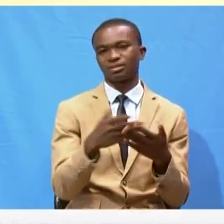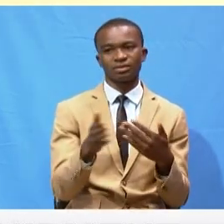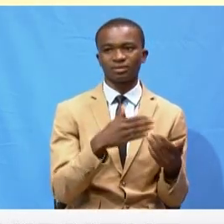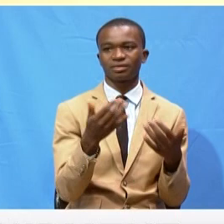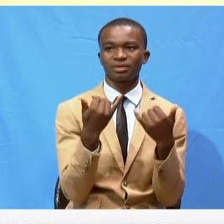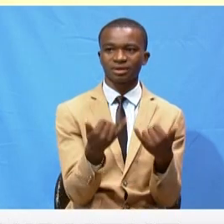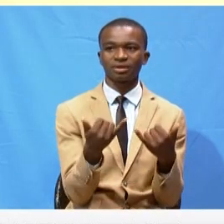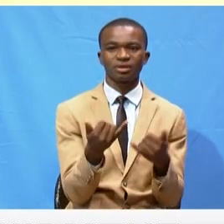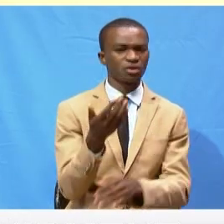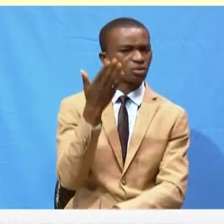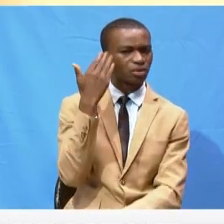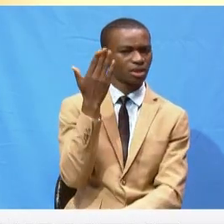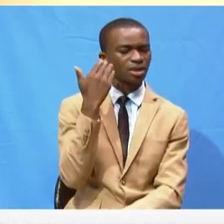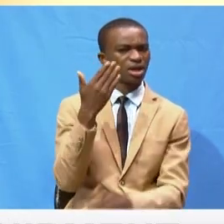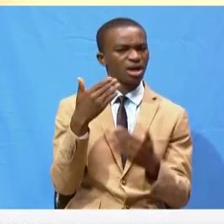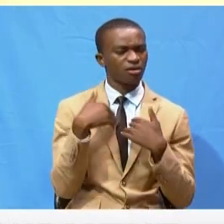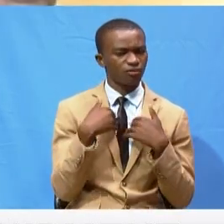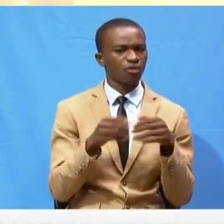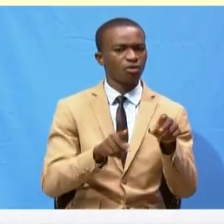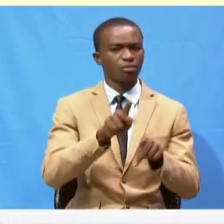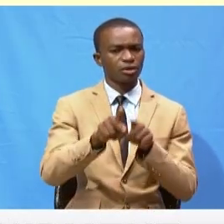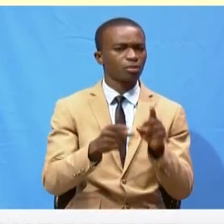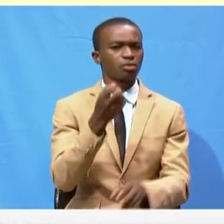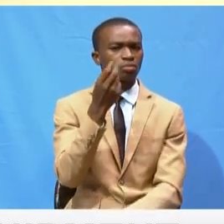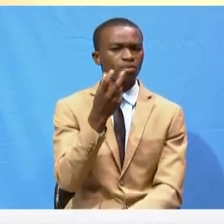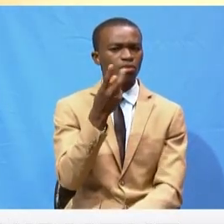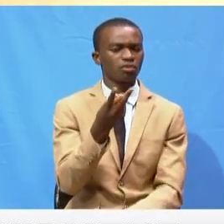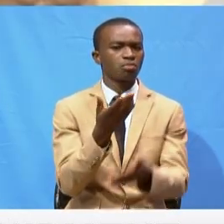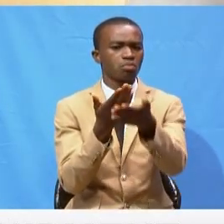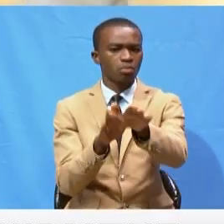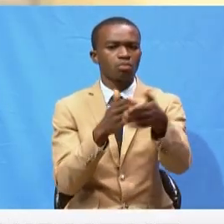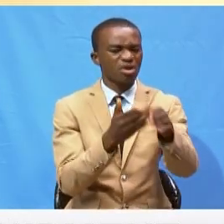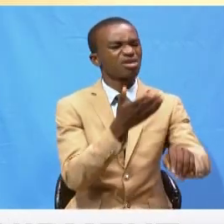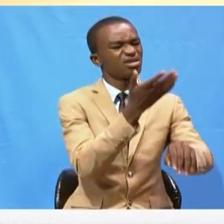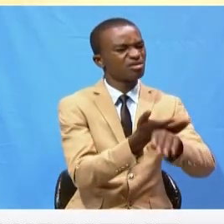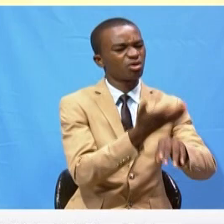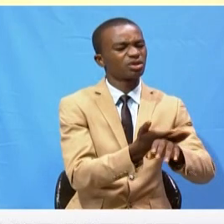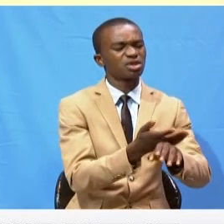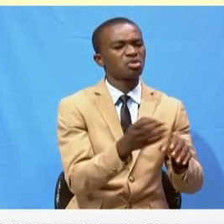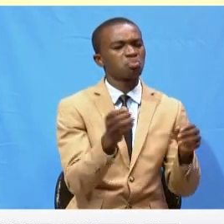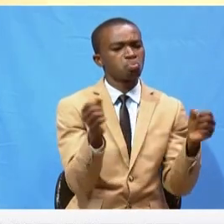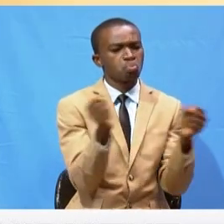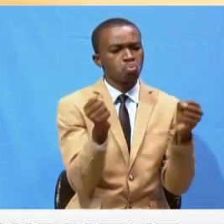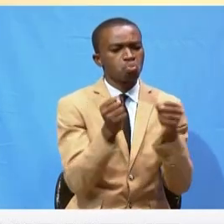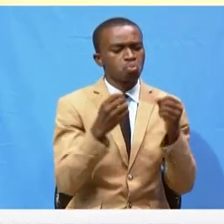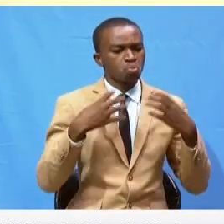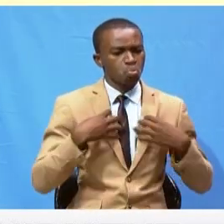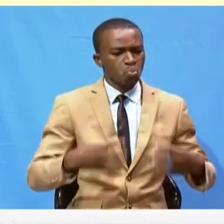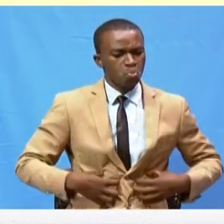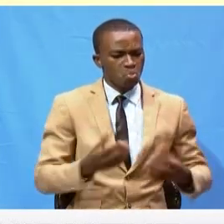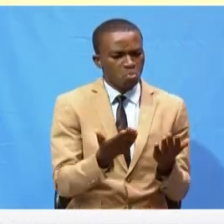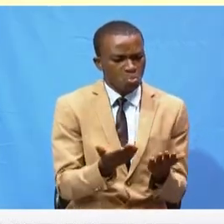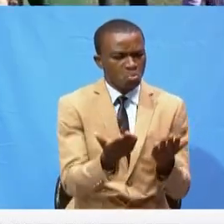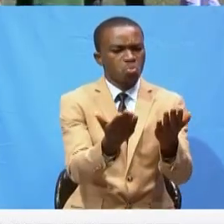RTO, about 12 people dying on spot, it was difficult for us because sometimes we can put bodies down then, but this time around, it's okay